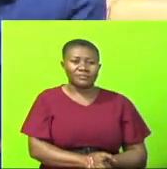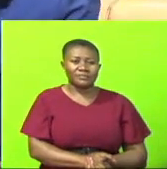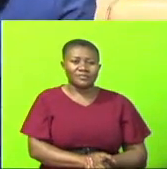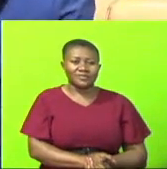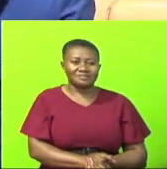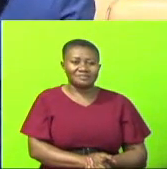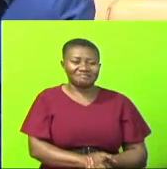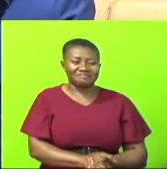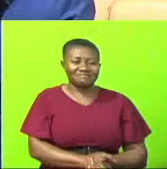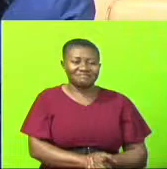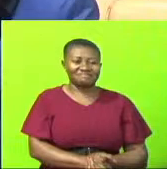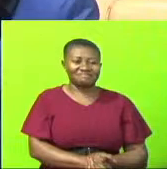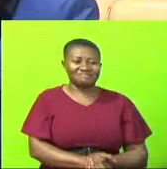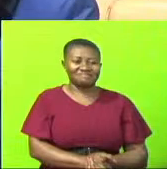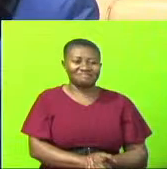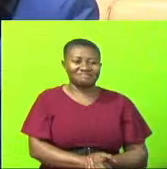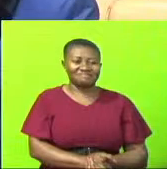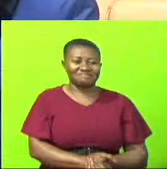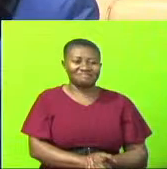Mr. Speaker,